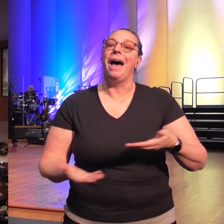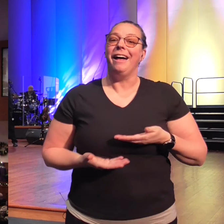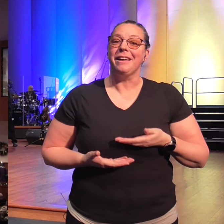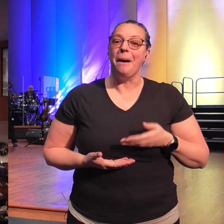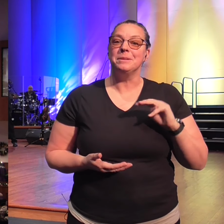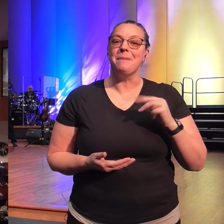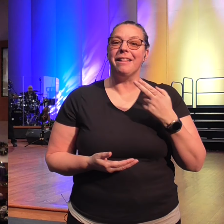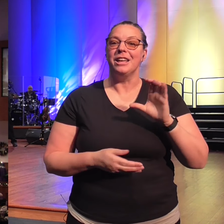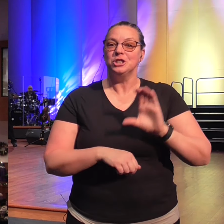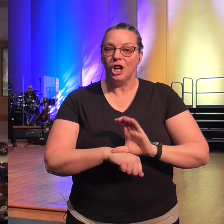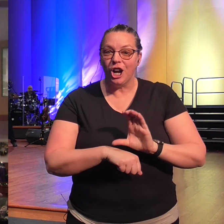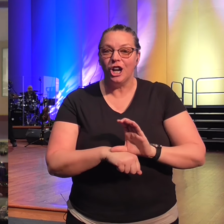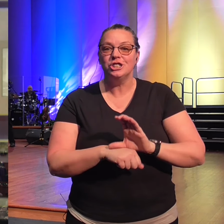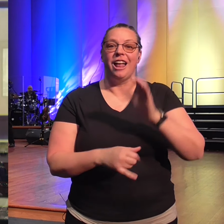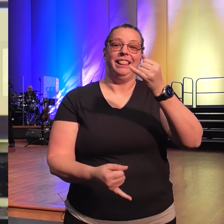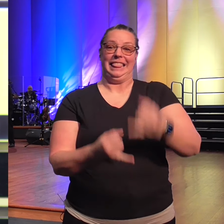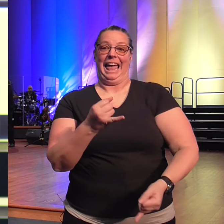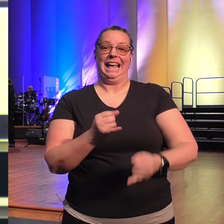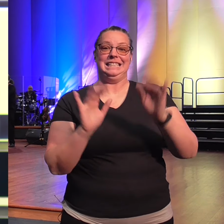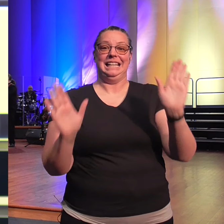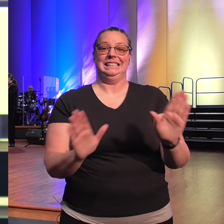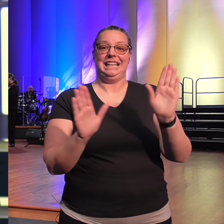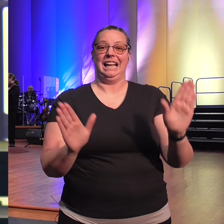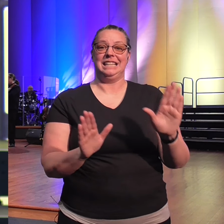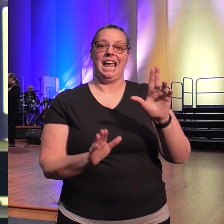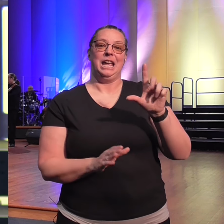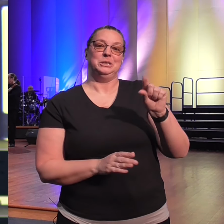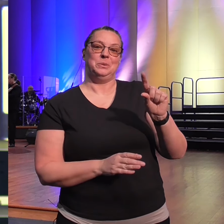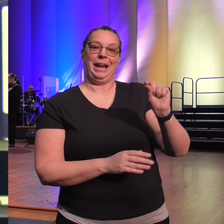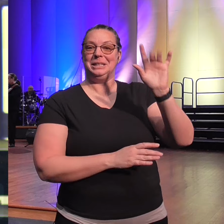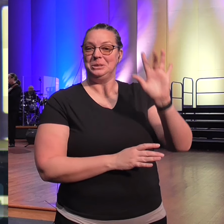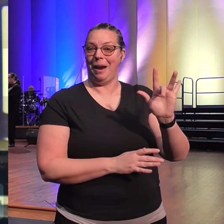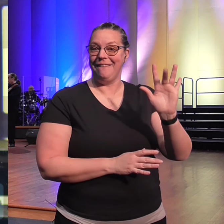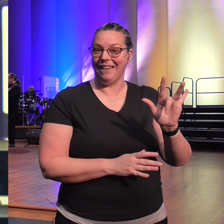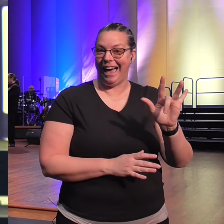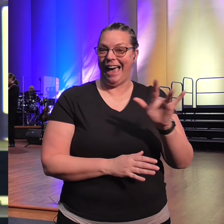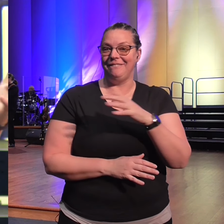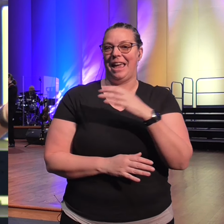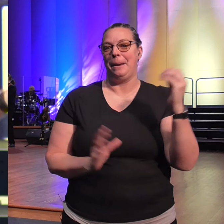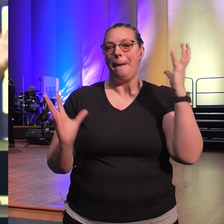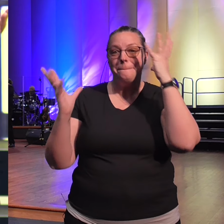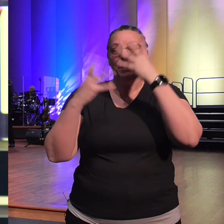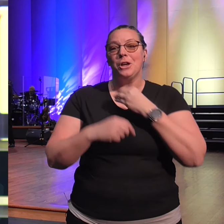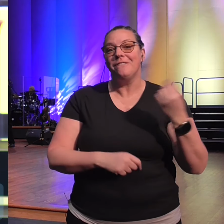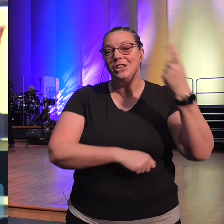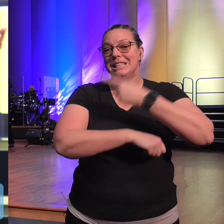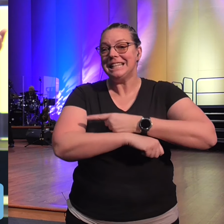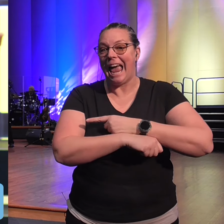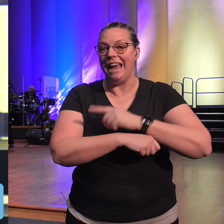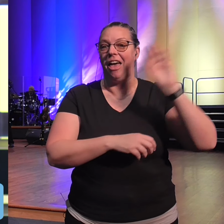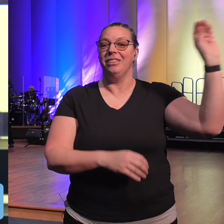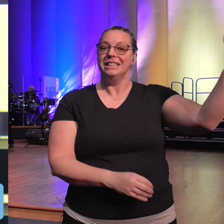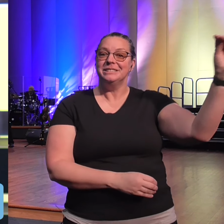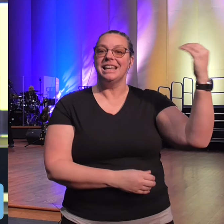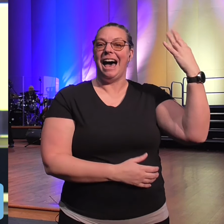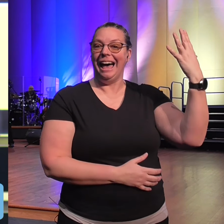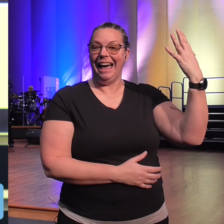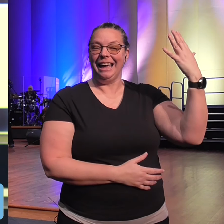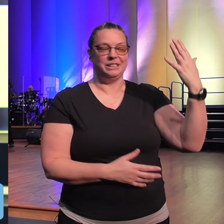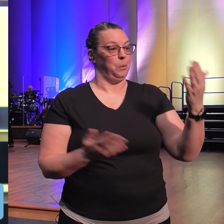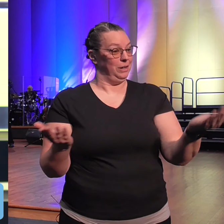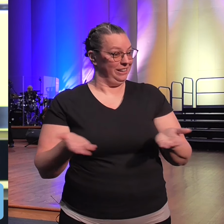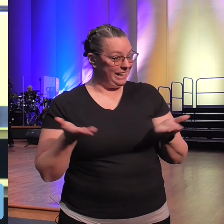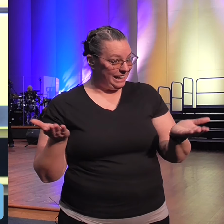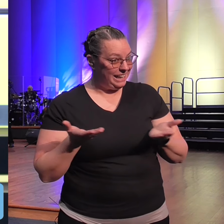Welcome to Mile High Church. It's the last Sunday in 2025, and it's a beautiful day. The sun is out. We're